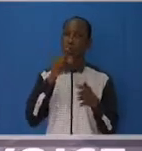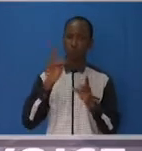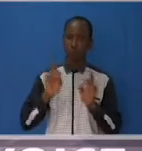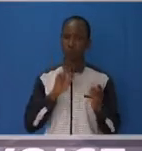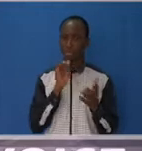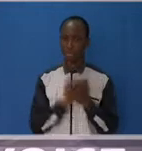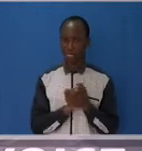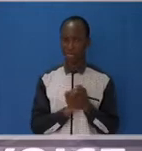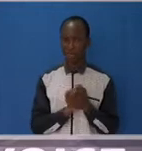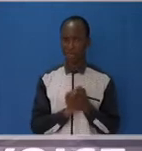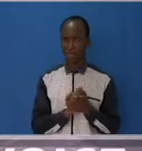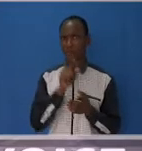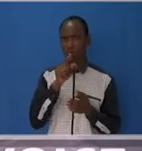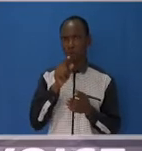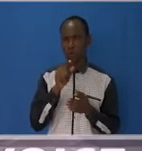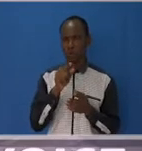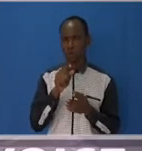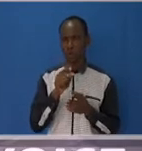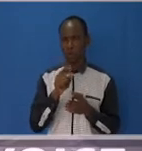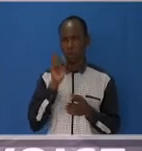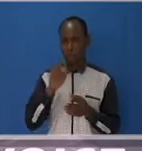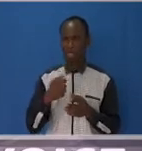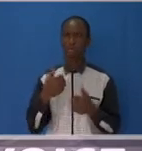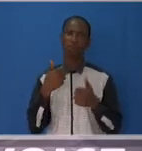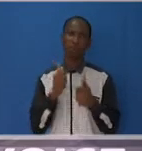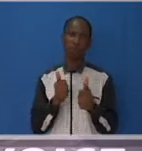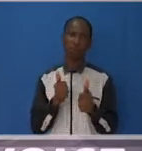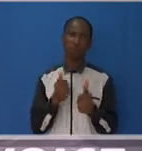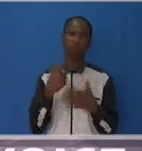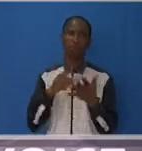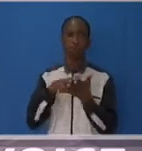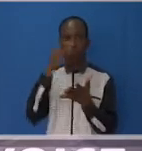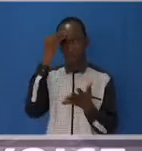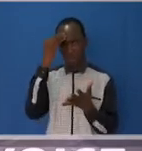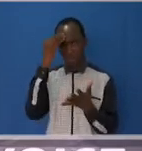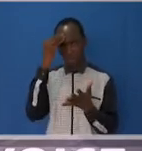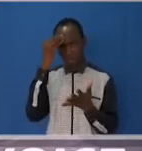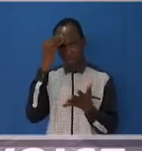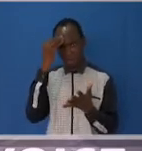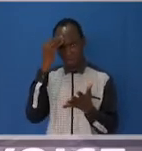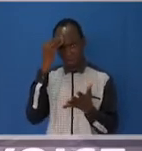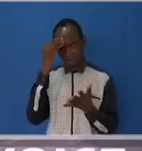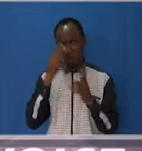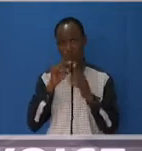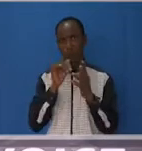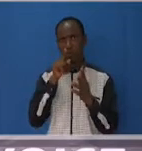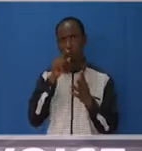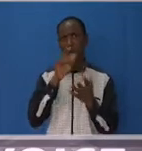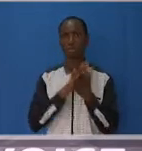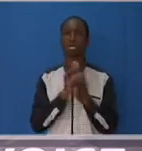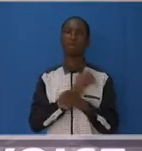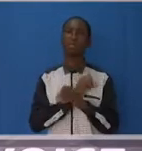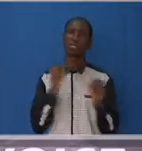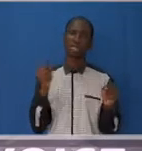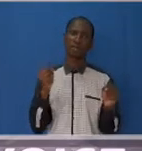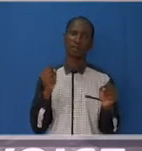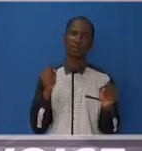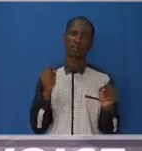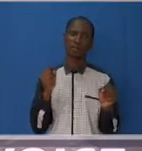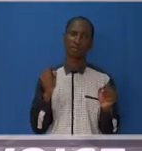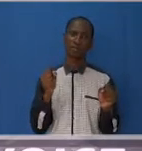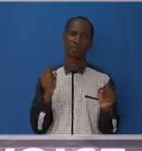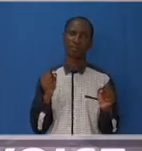nsoso wo betu anamon na wa ba gye sansem na etumi ama wo nyankwa e wo kristo mu